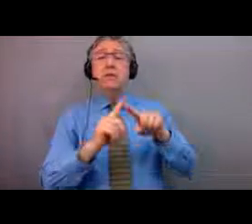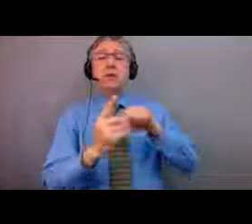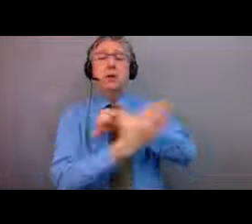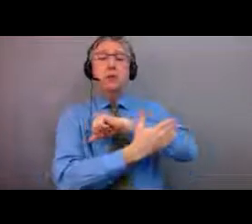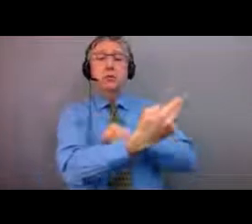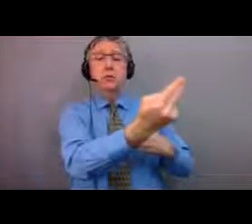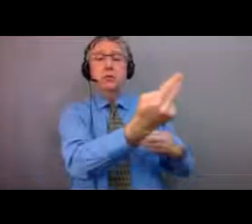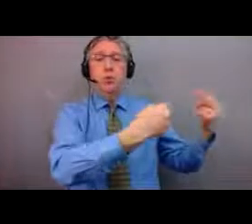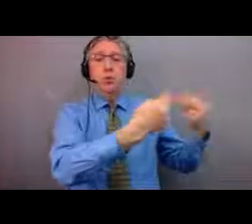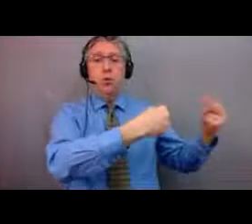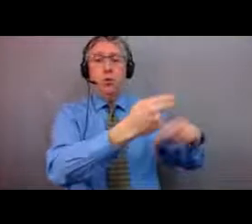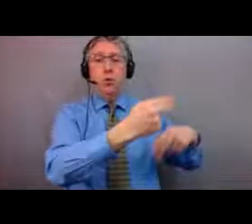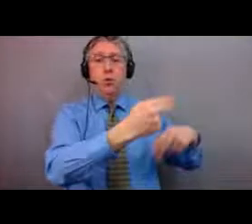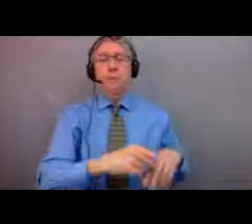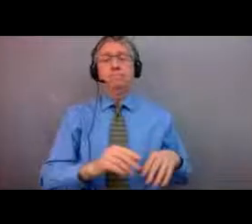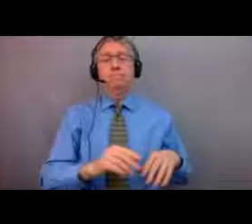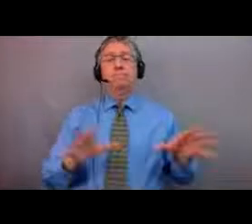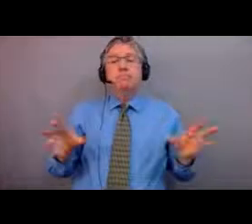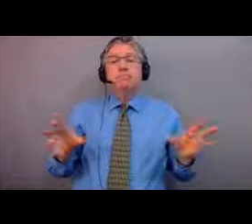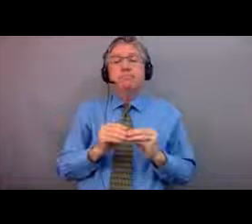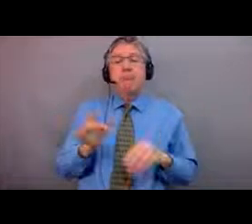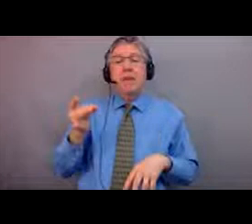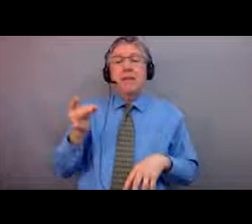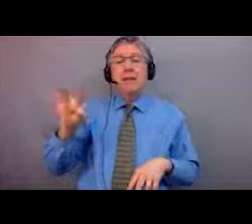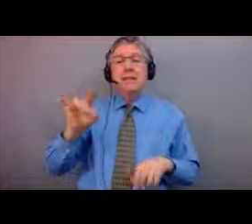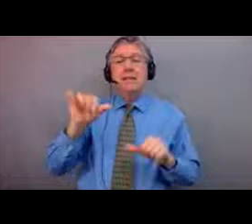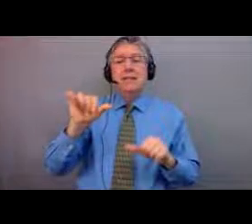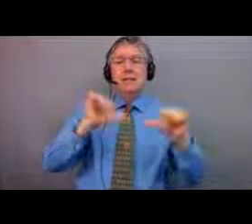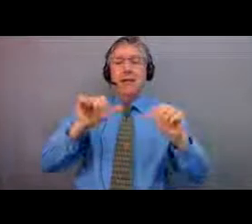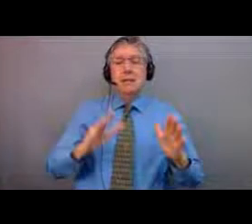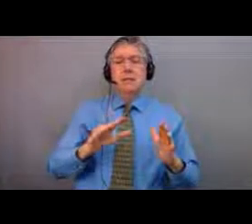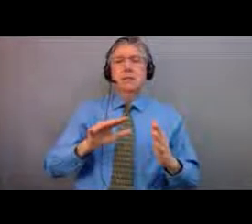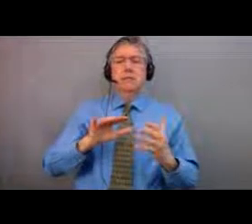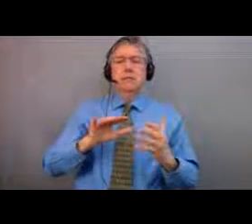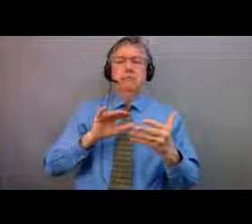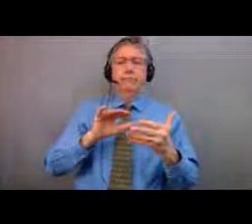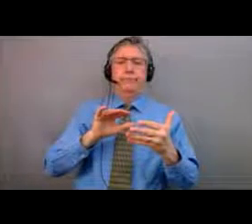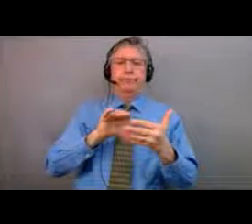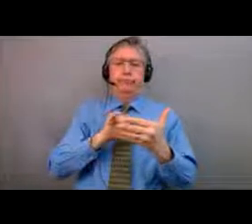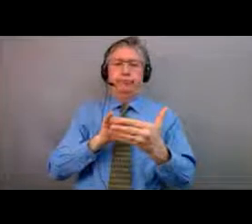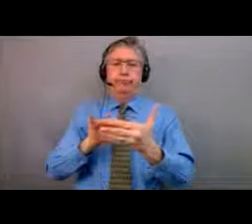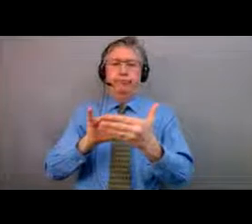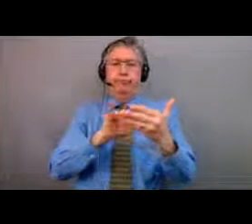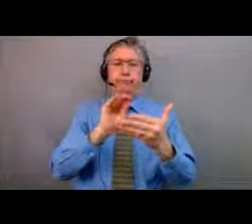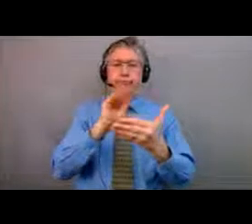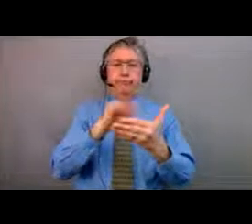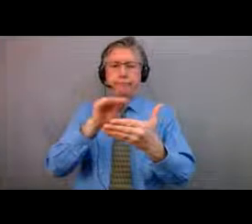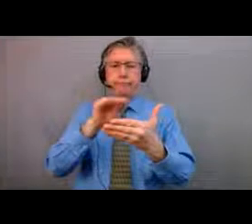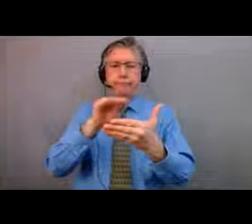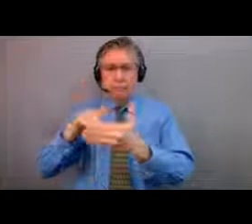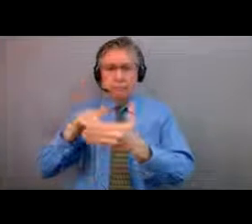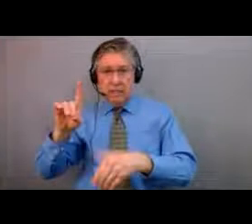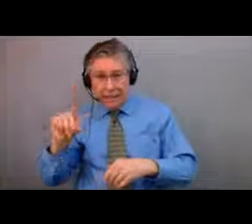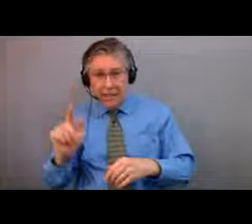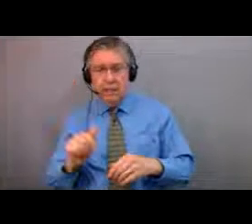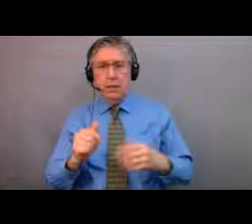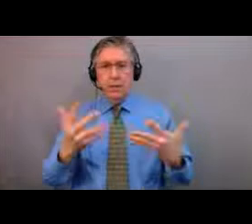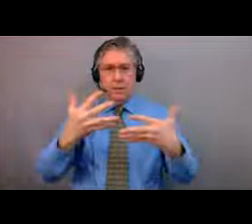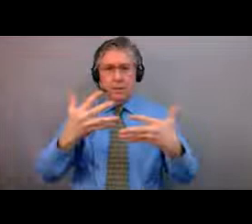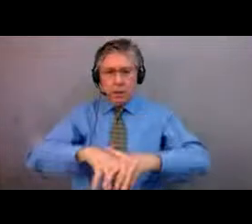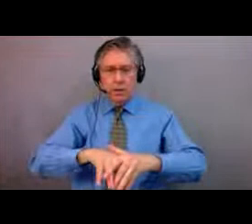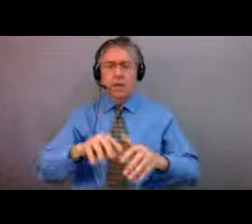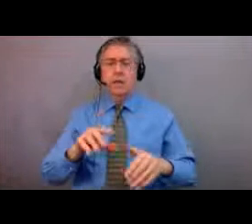and 18 scientists that provided the data sets, that integrated the data sets, and conducted the synthesis analysis in